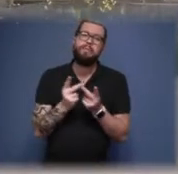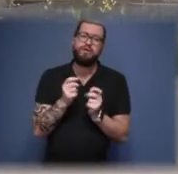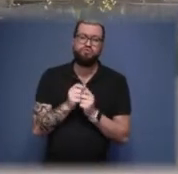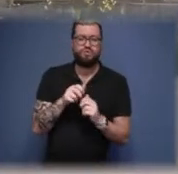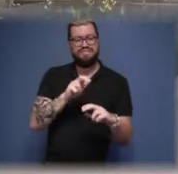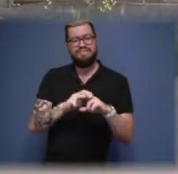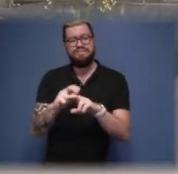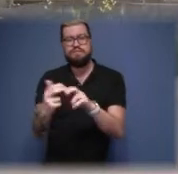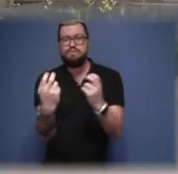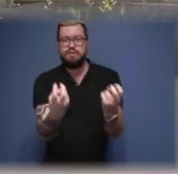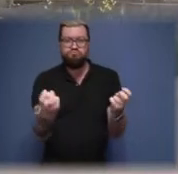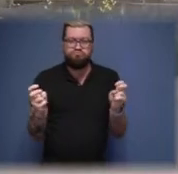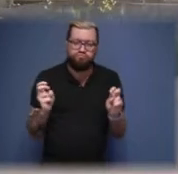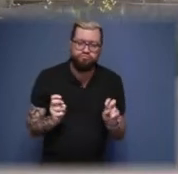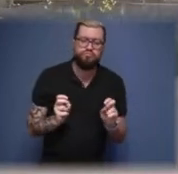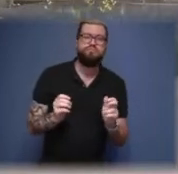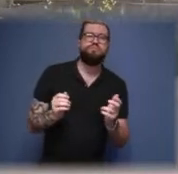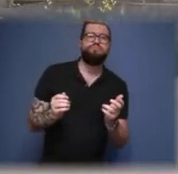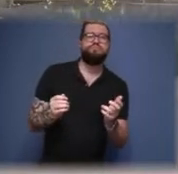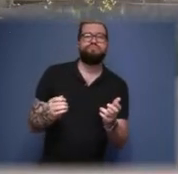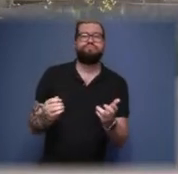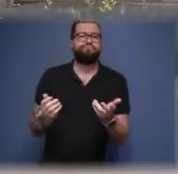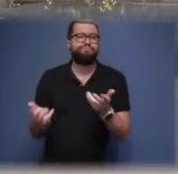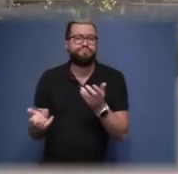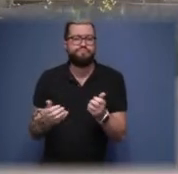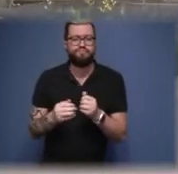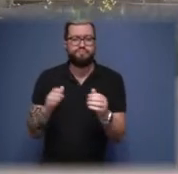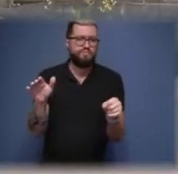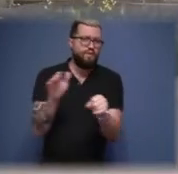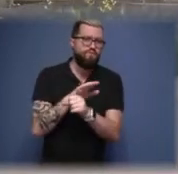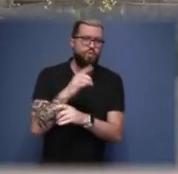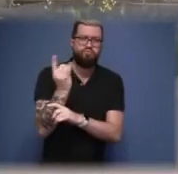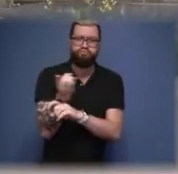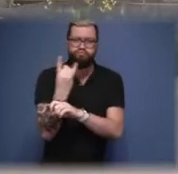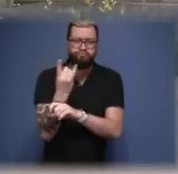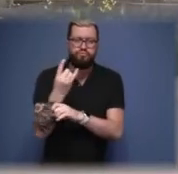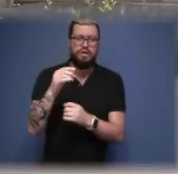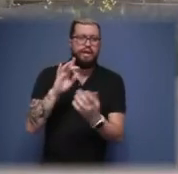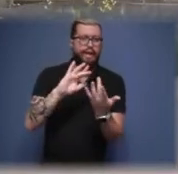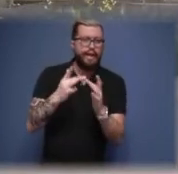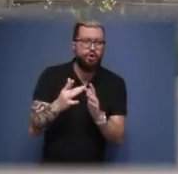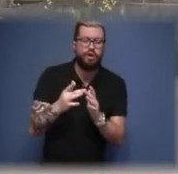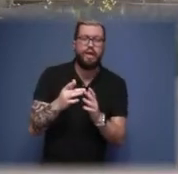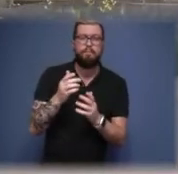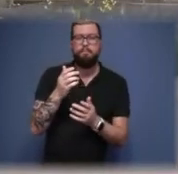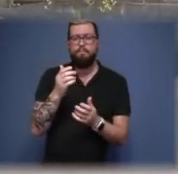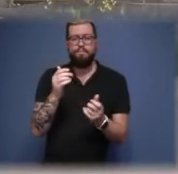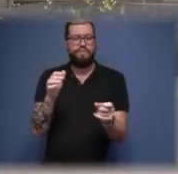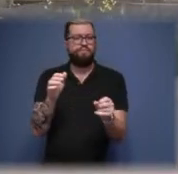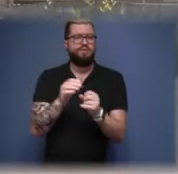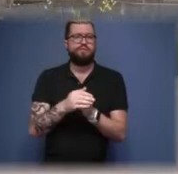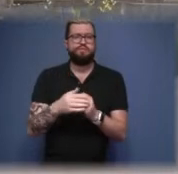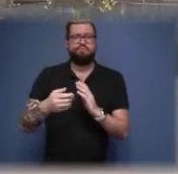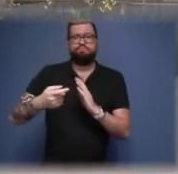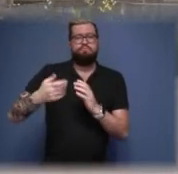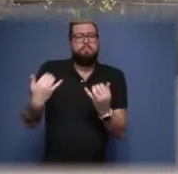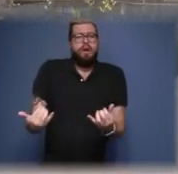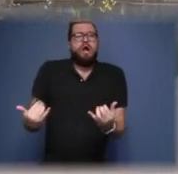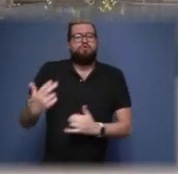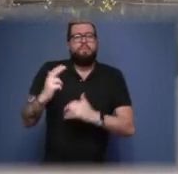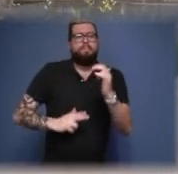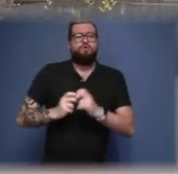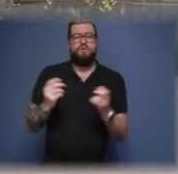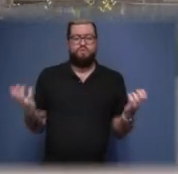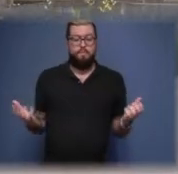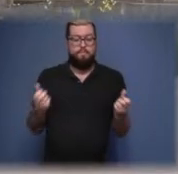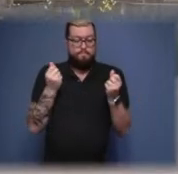sit, and it'll have full Wi-Fi and everything else. It's a state-of-the-art building, and it's going to